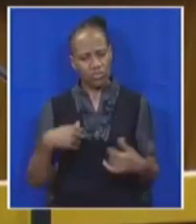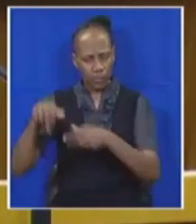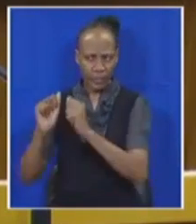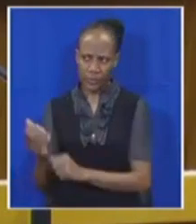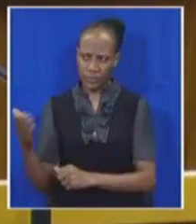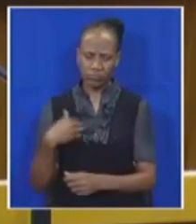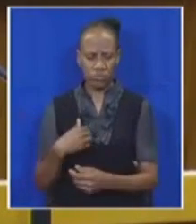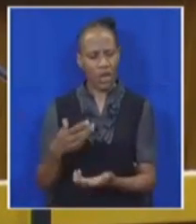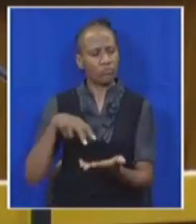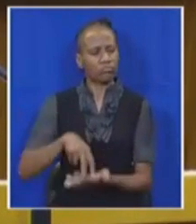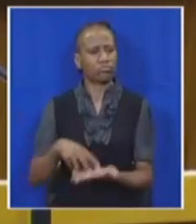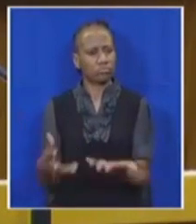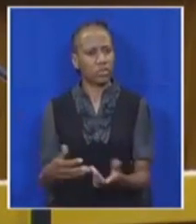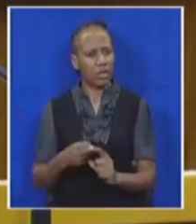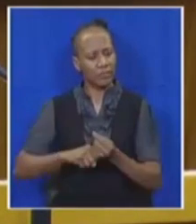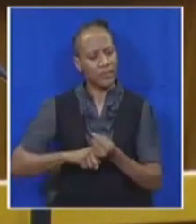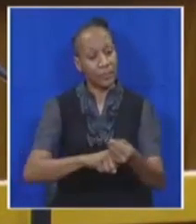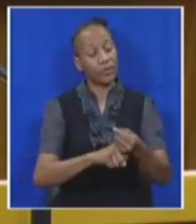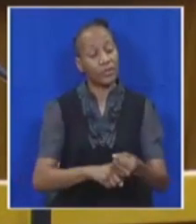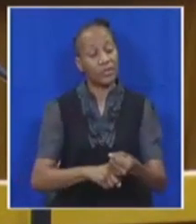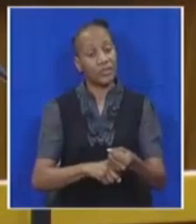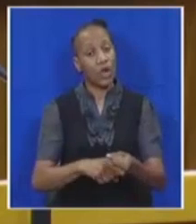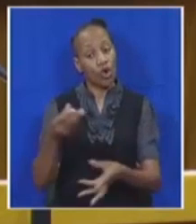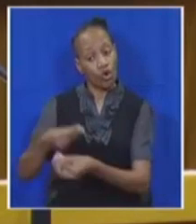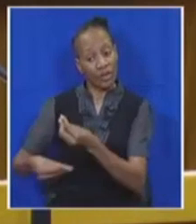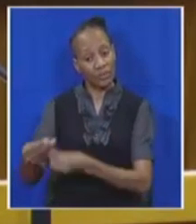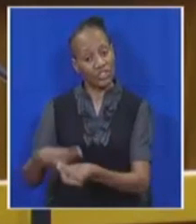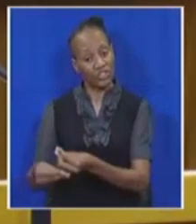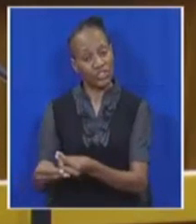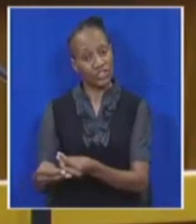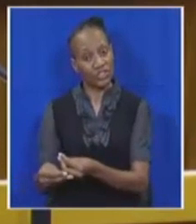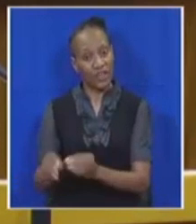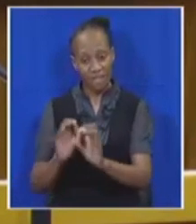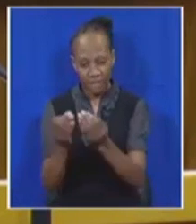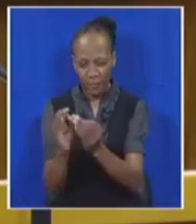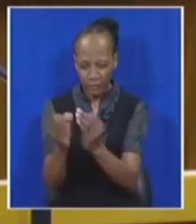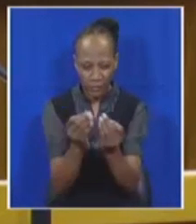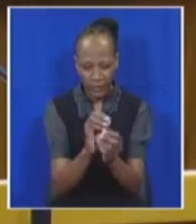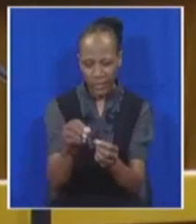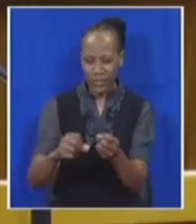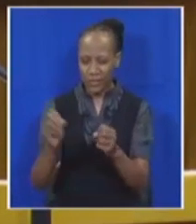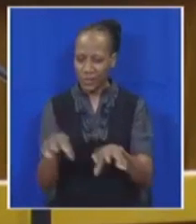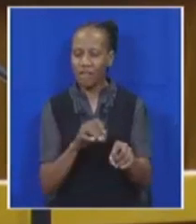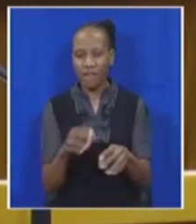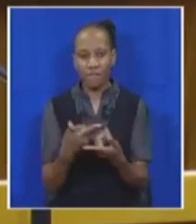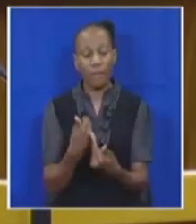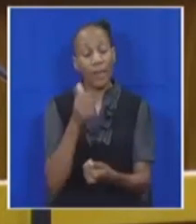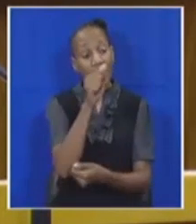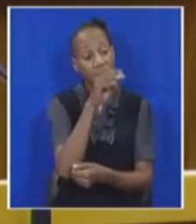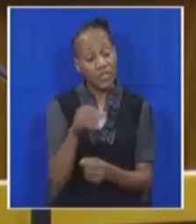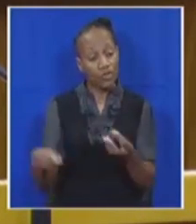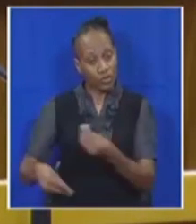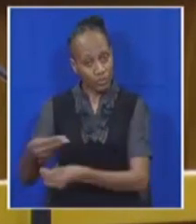in support of the victims of the ANC's corruption. In particular, I stand in support of South Africa's lost